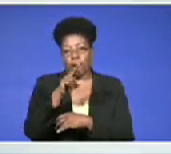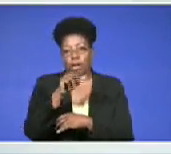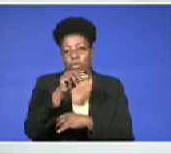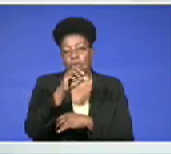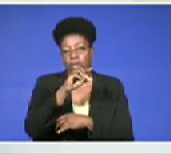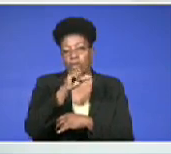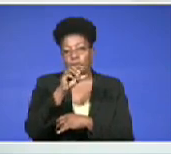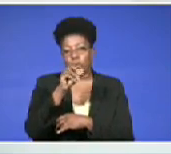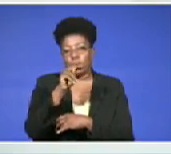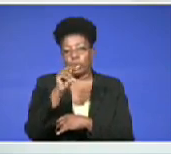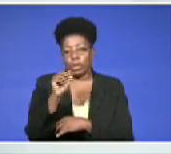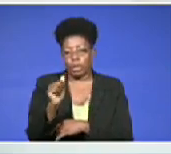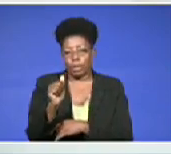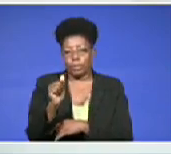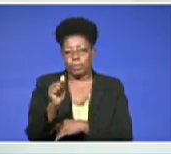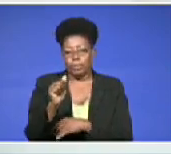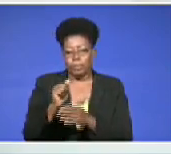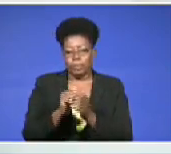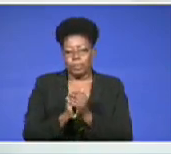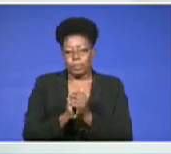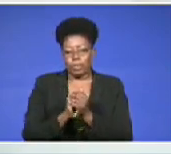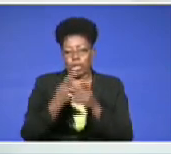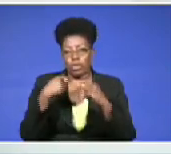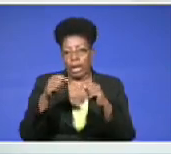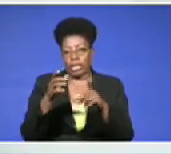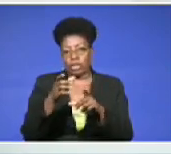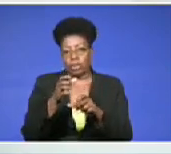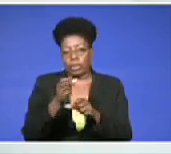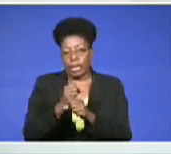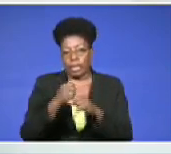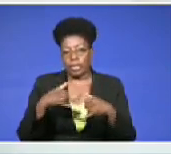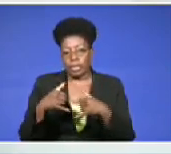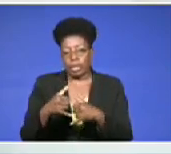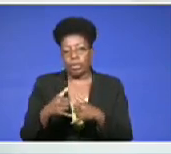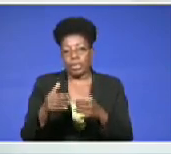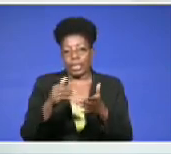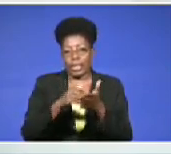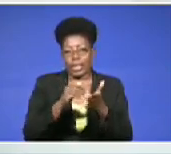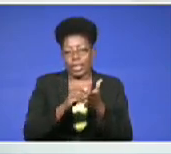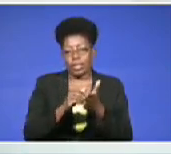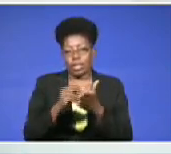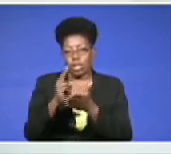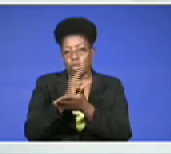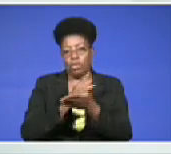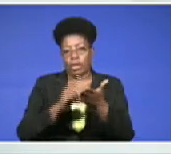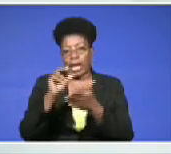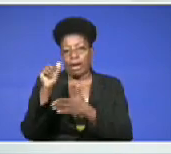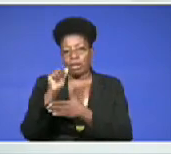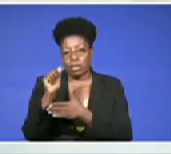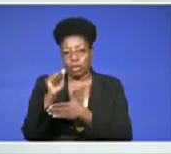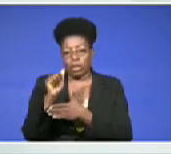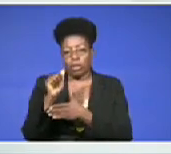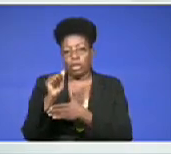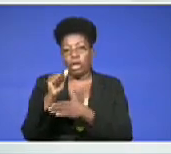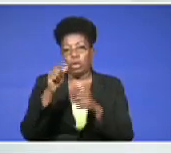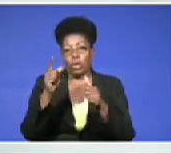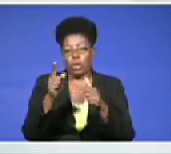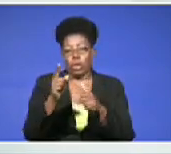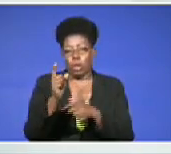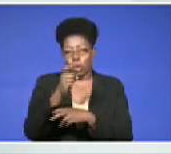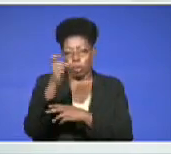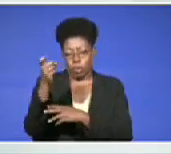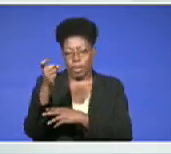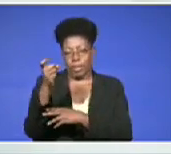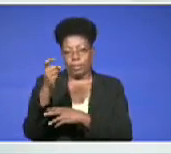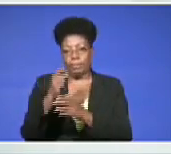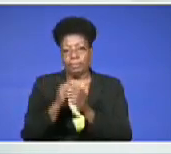was pivotal in helping them clinch the series title this year versus the University of Arizona with a three-setter win 7-5, 3-6,